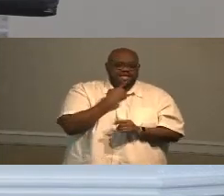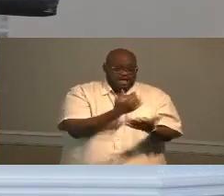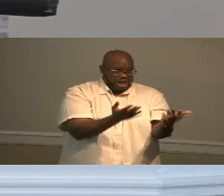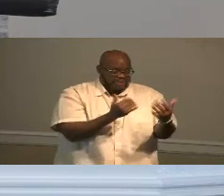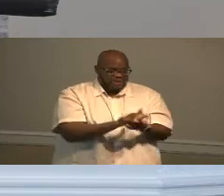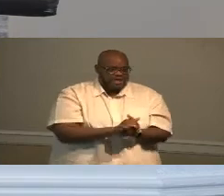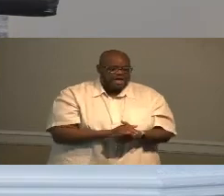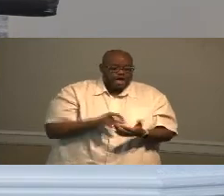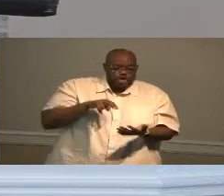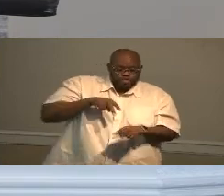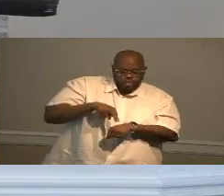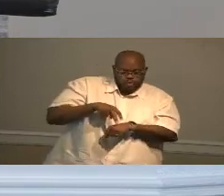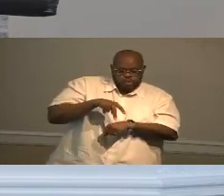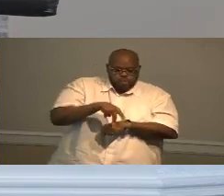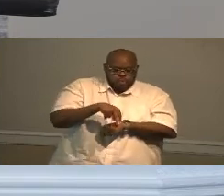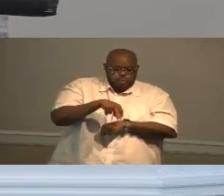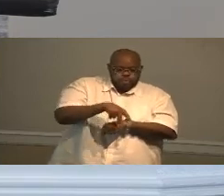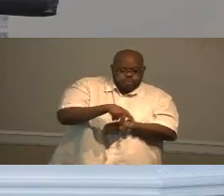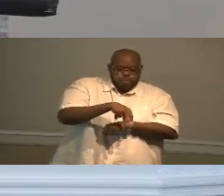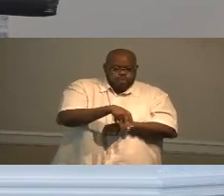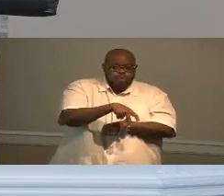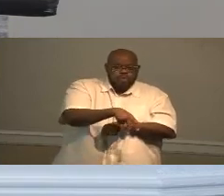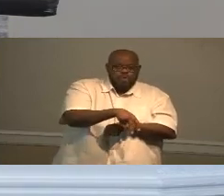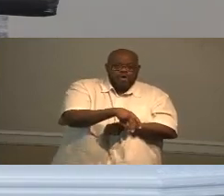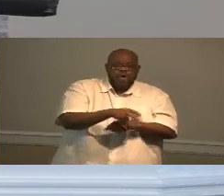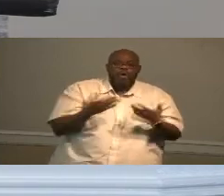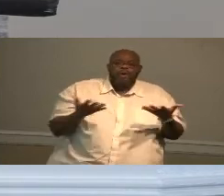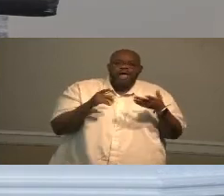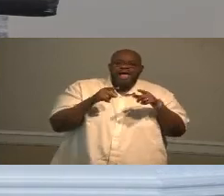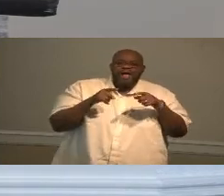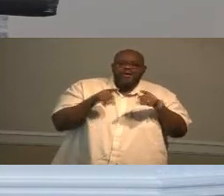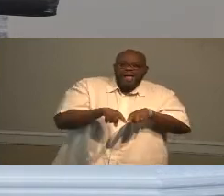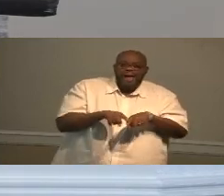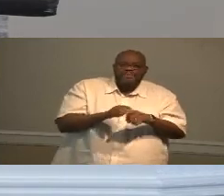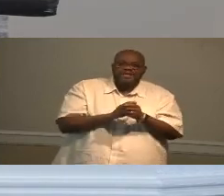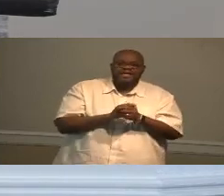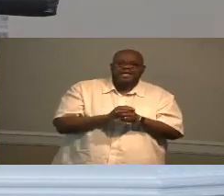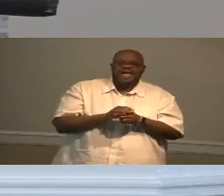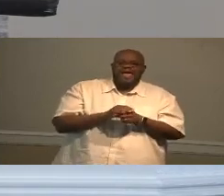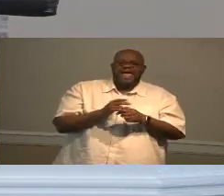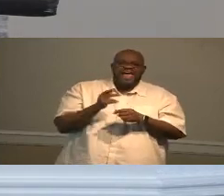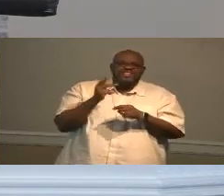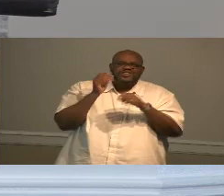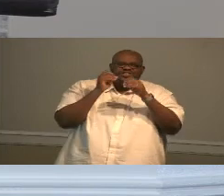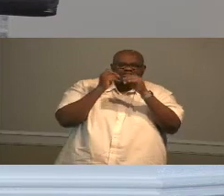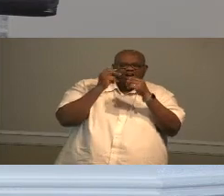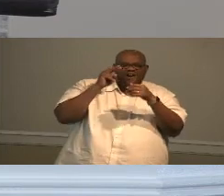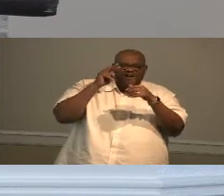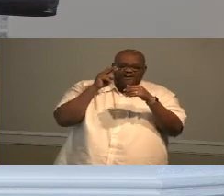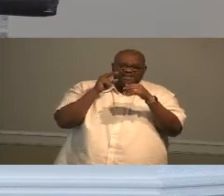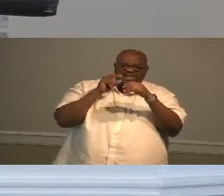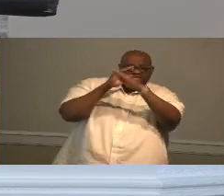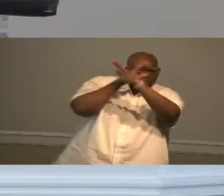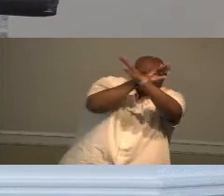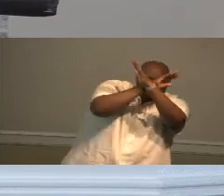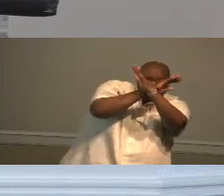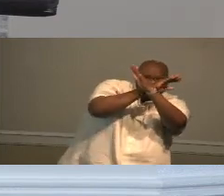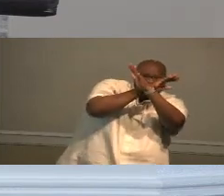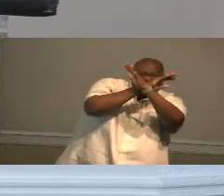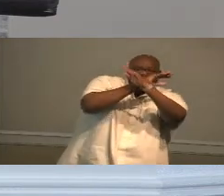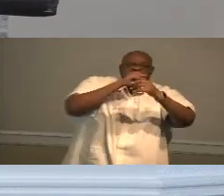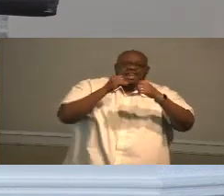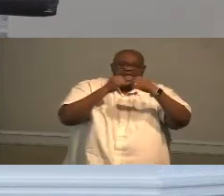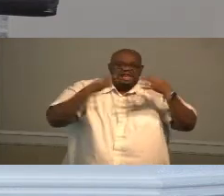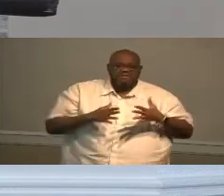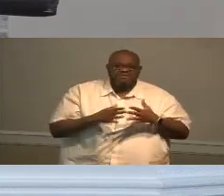foot in front of right, he gets obstructed view. The enemy has got into his perspective, and